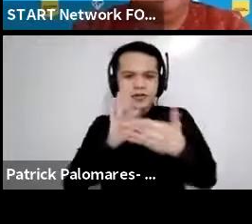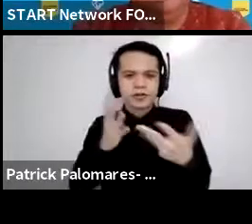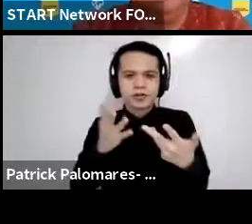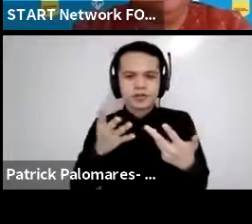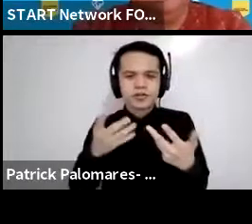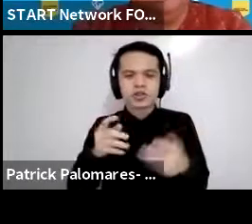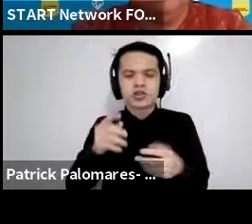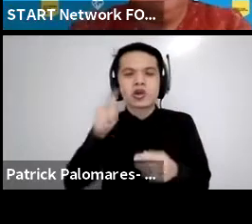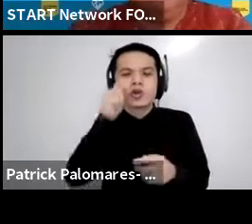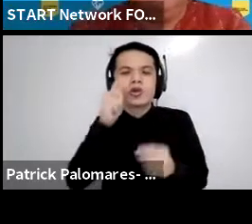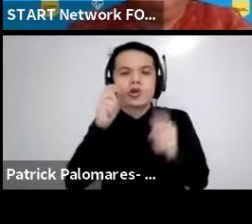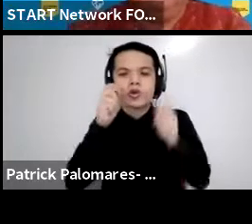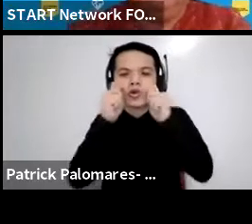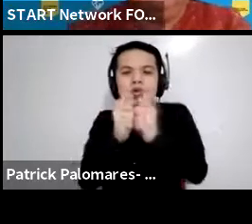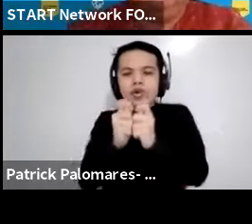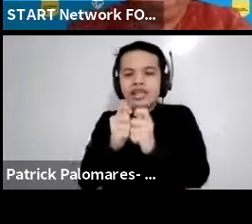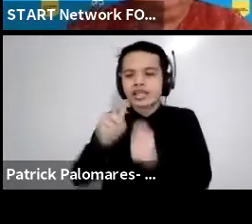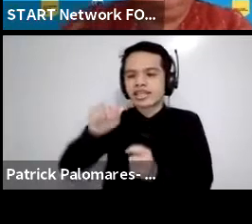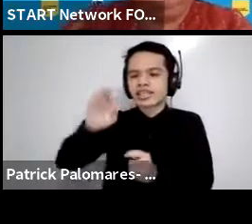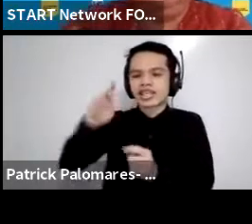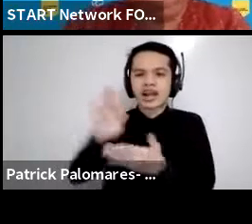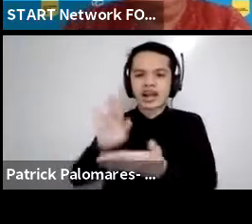track approach, which is based on